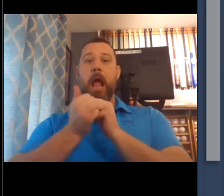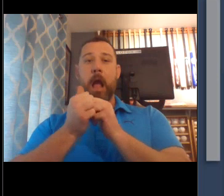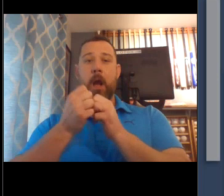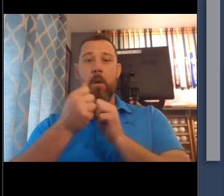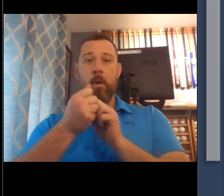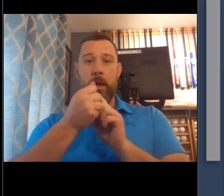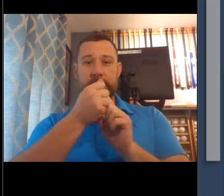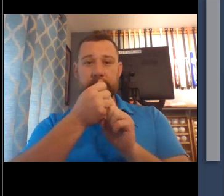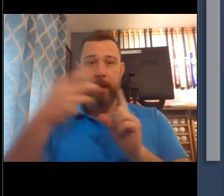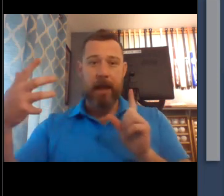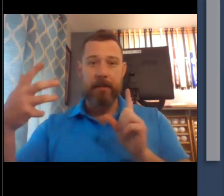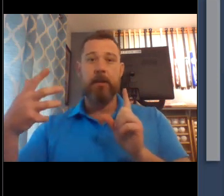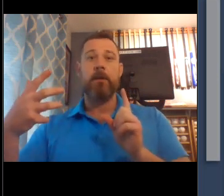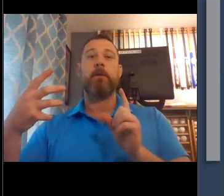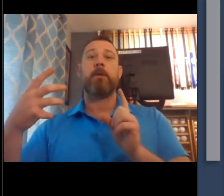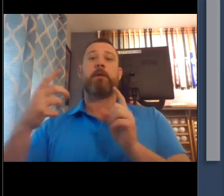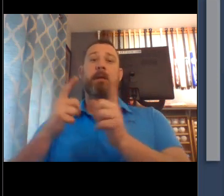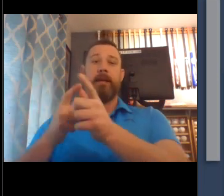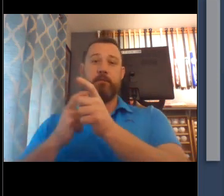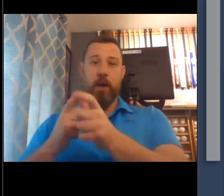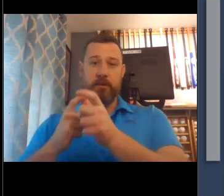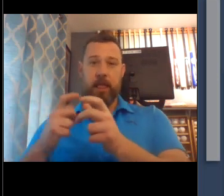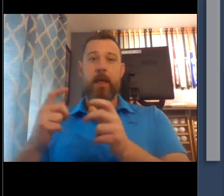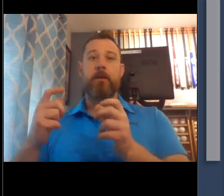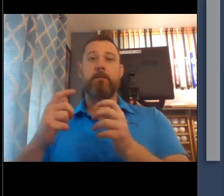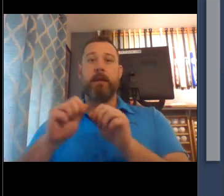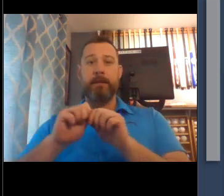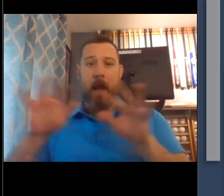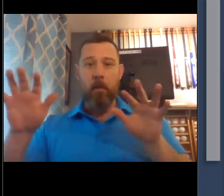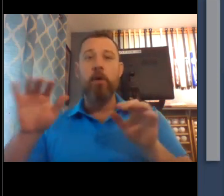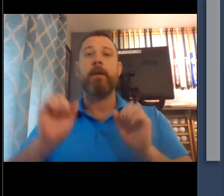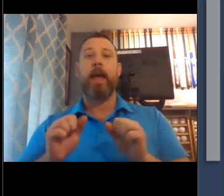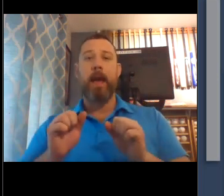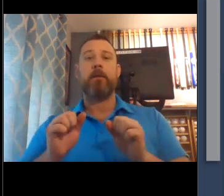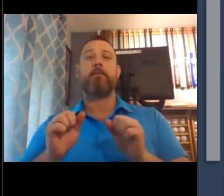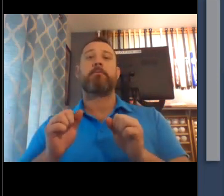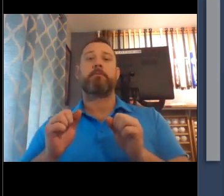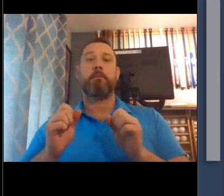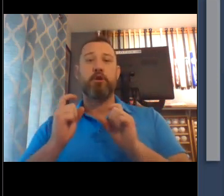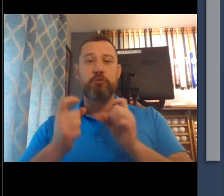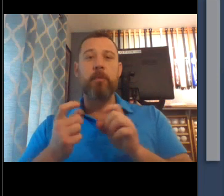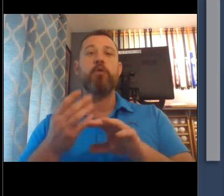an express lanes network can also be a contributor to improving road